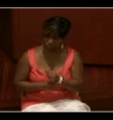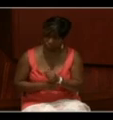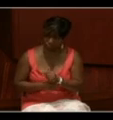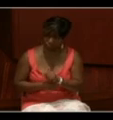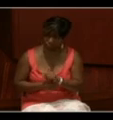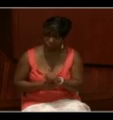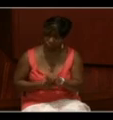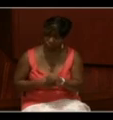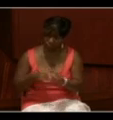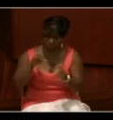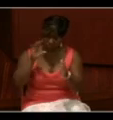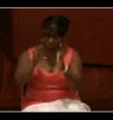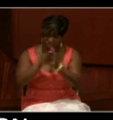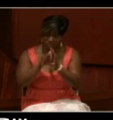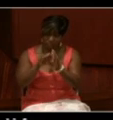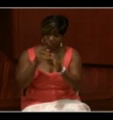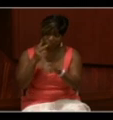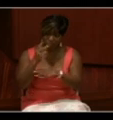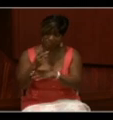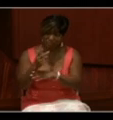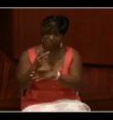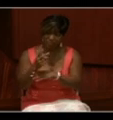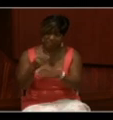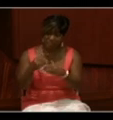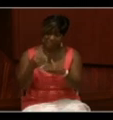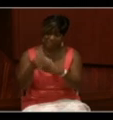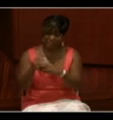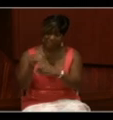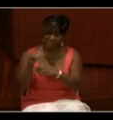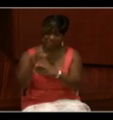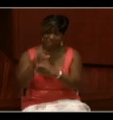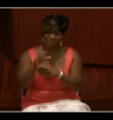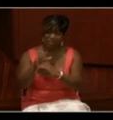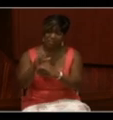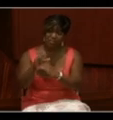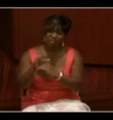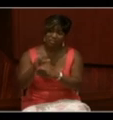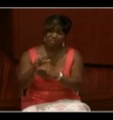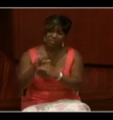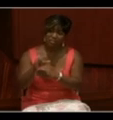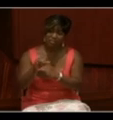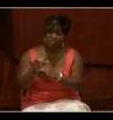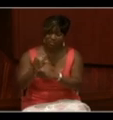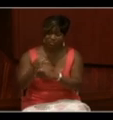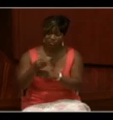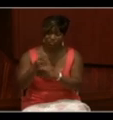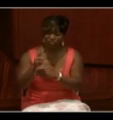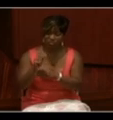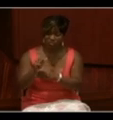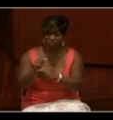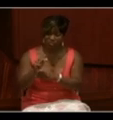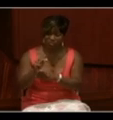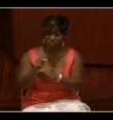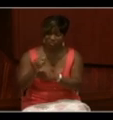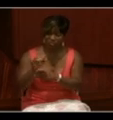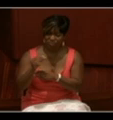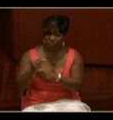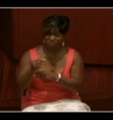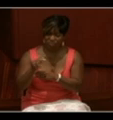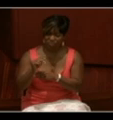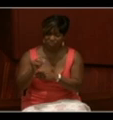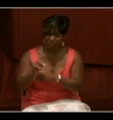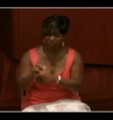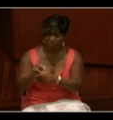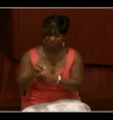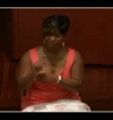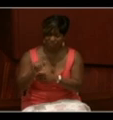please. The photographs that we'll see on this next slide are of Chun Jan Yut, who was also known as